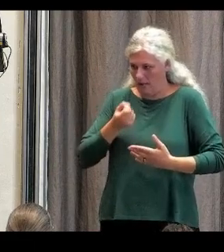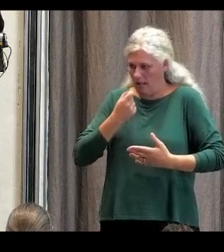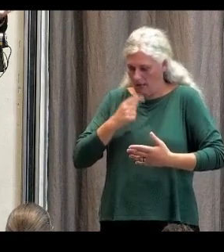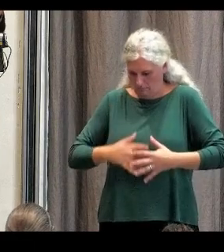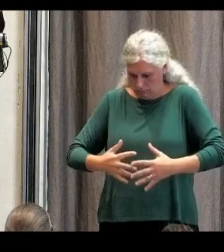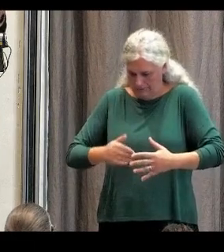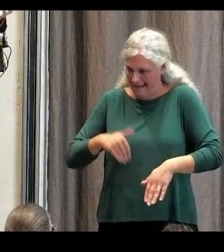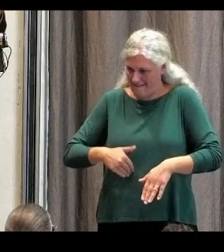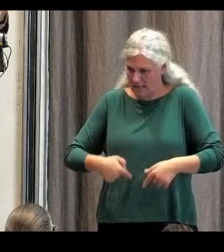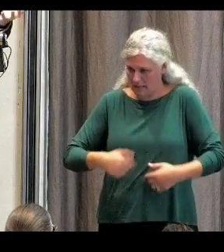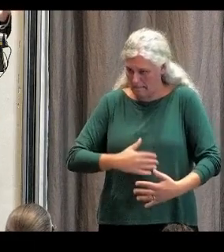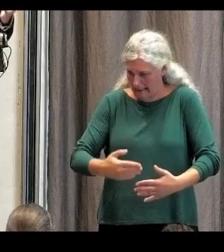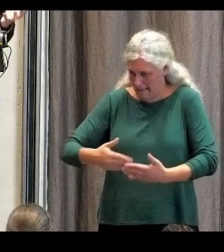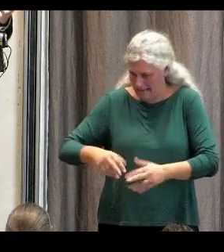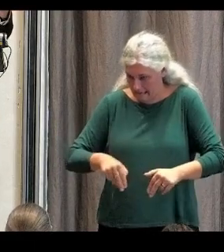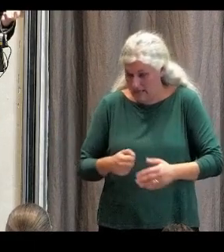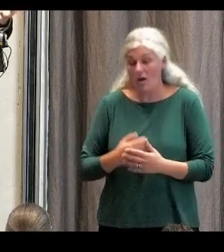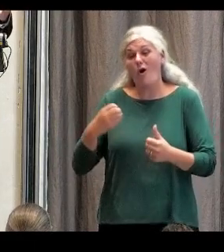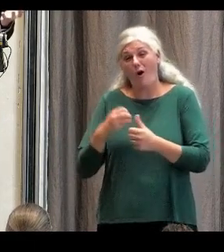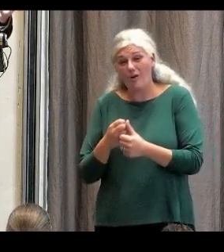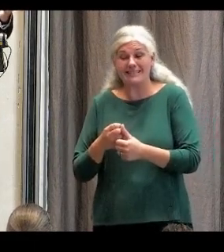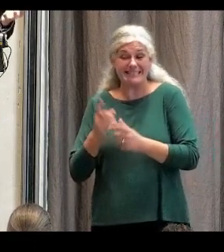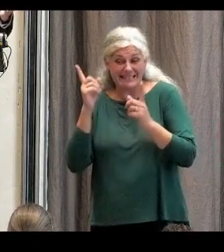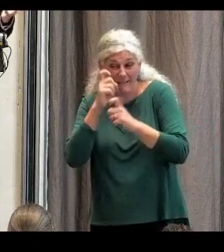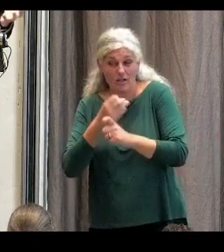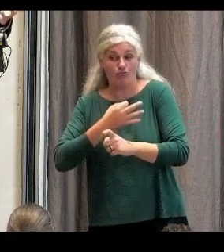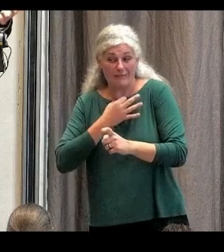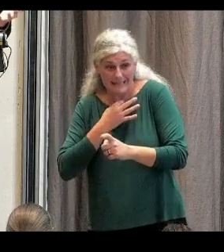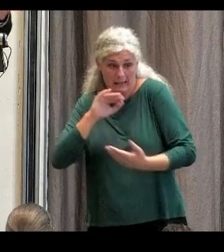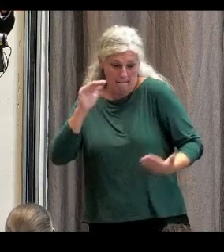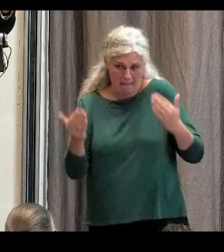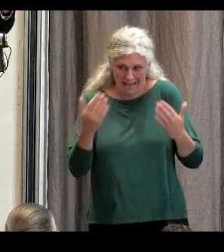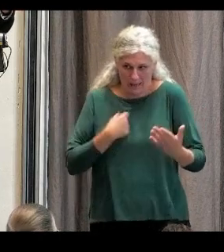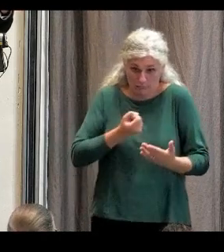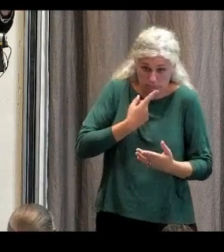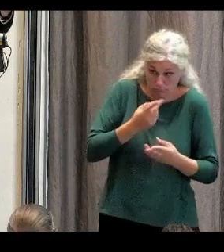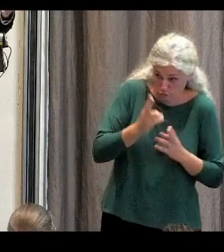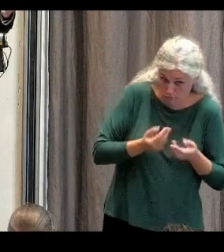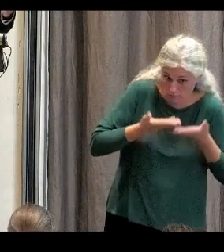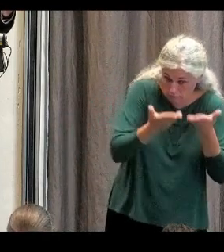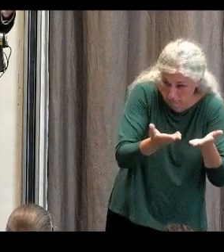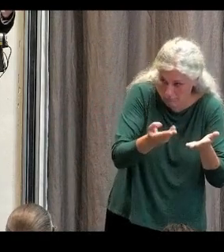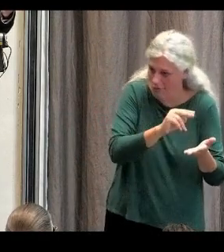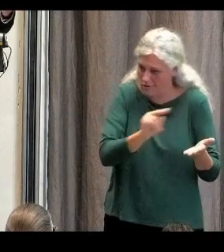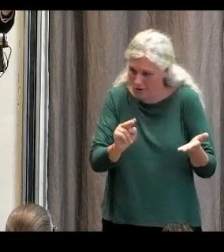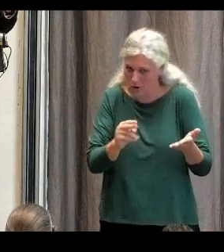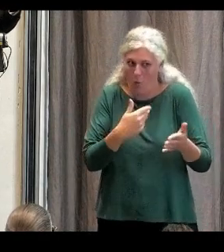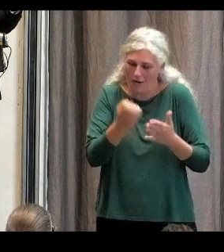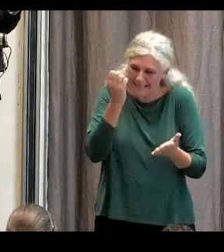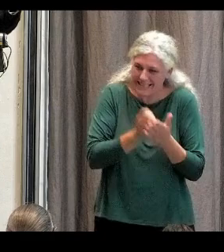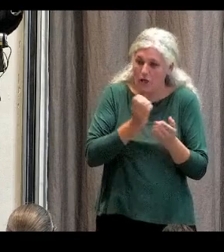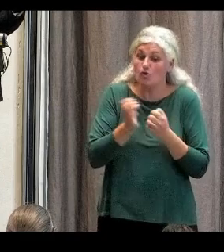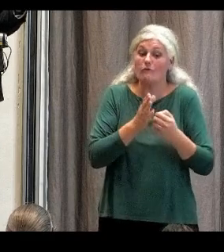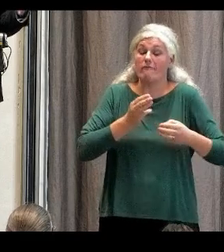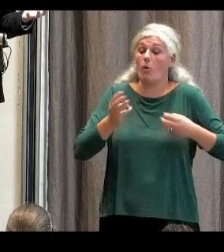the womb. So we've now got another really tricky benefit-risk balance to make. What should we be prescribing for women? Should